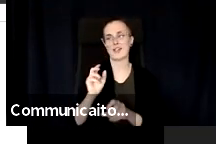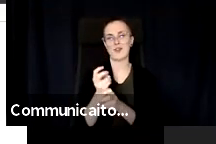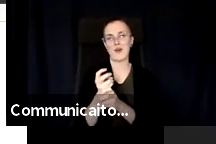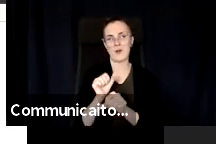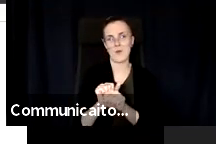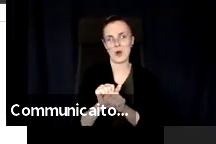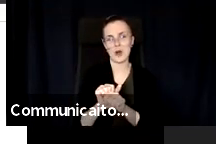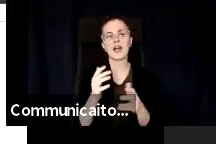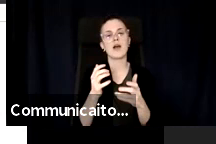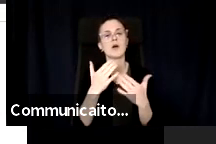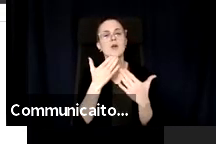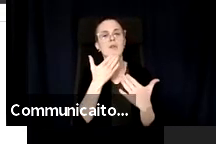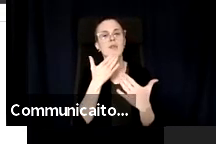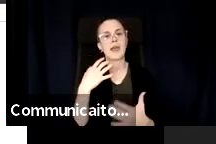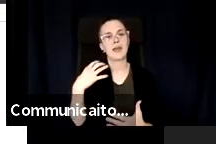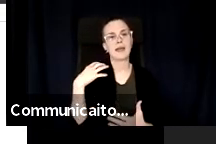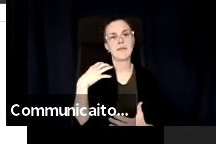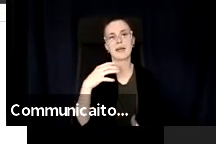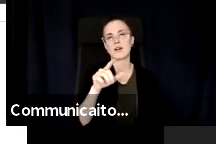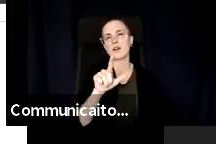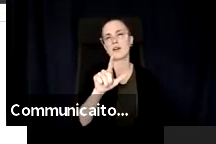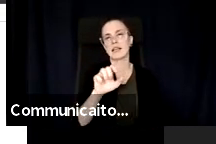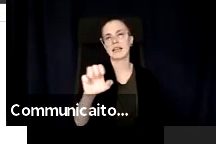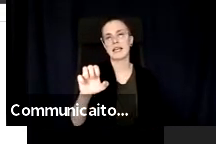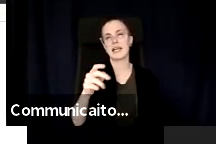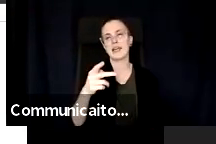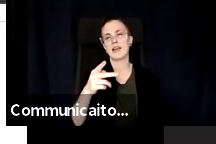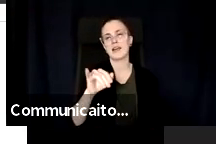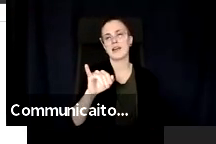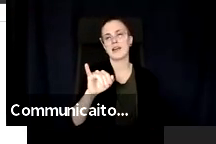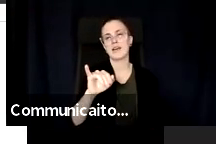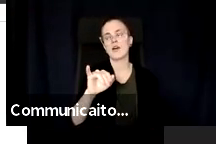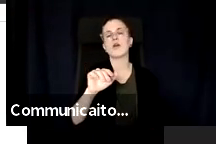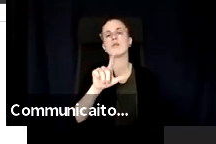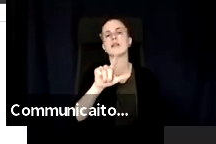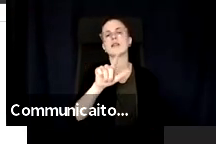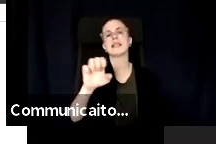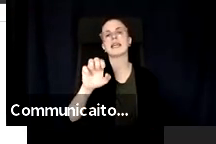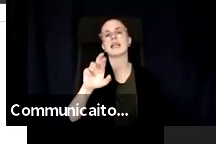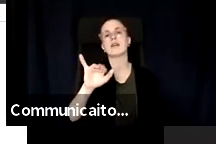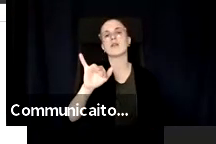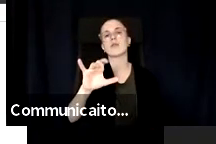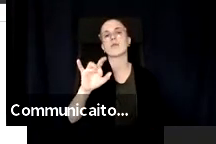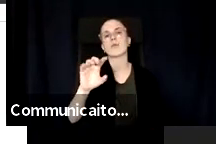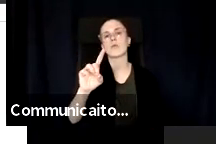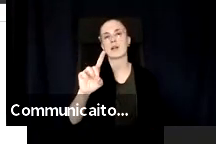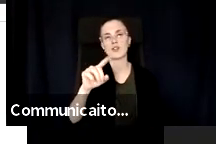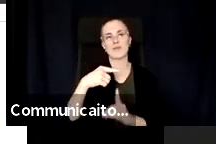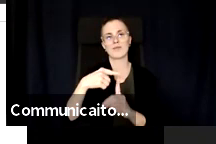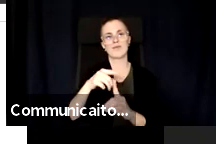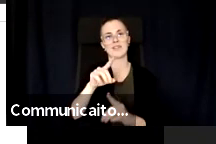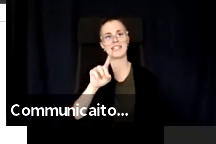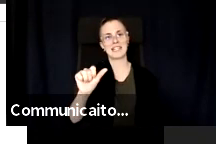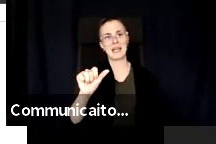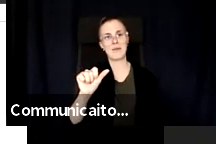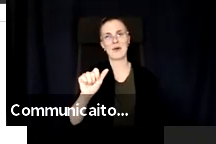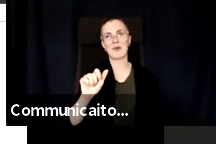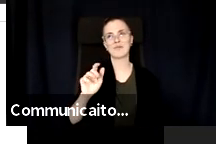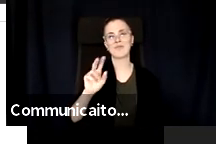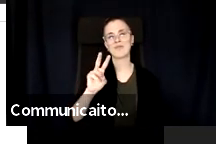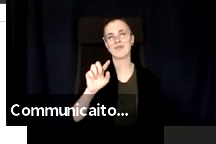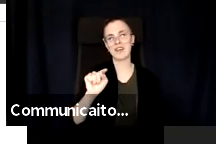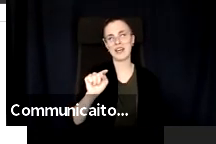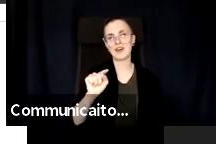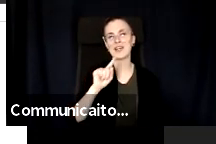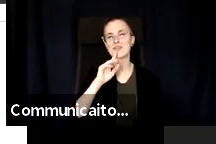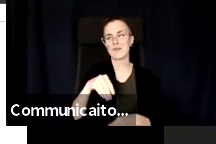thank Commander Lee Pritchard and the Disabled American Veterans Lone Star Chapter for providing the color